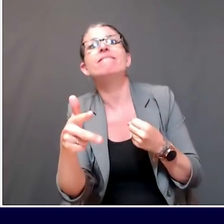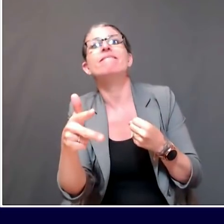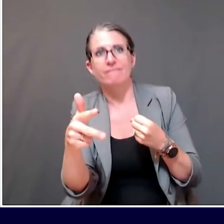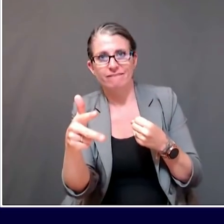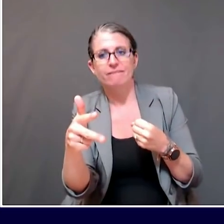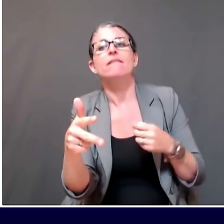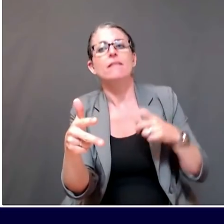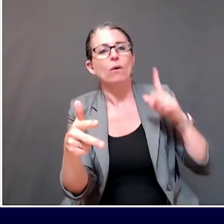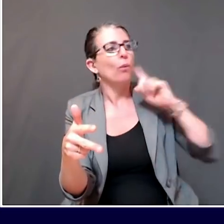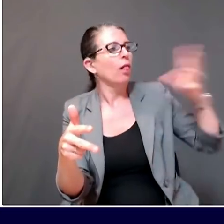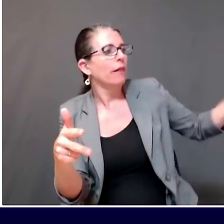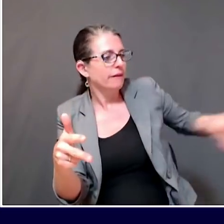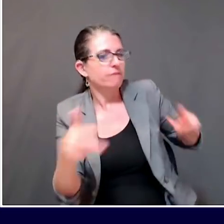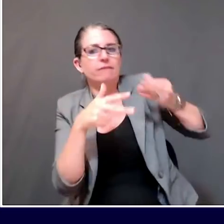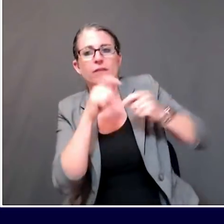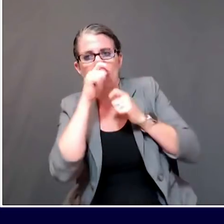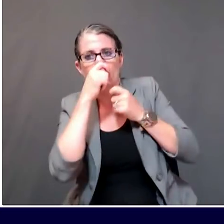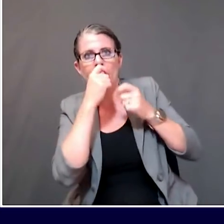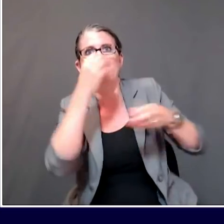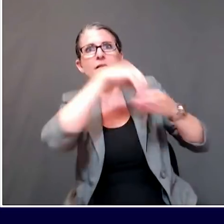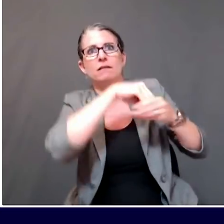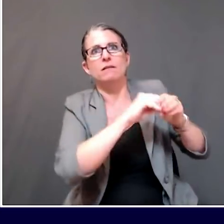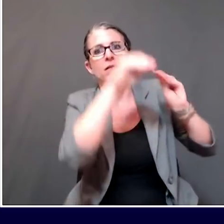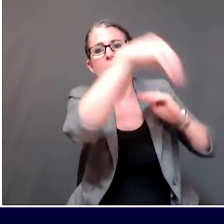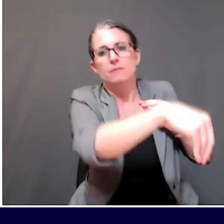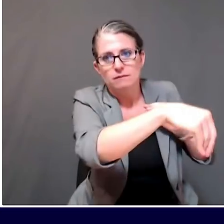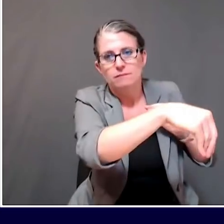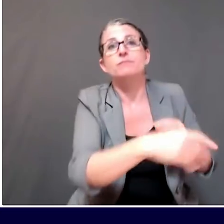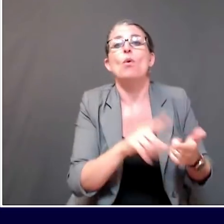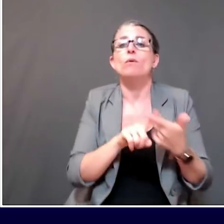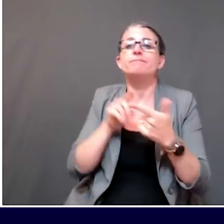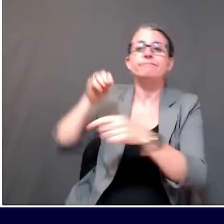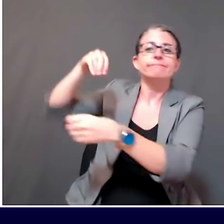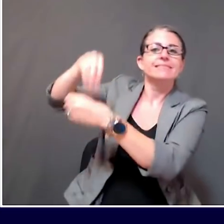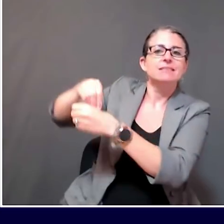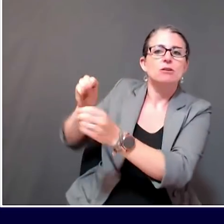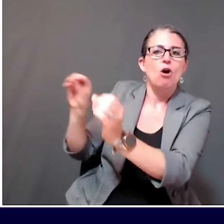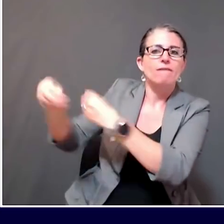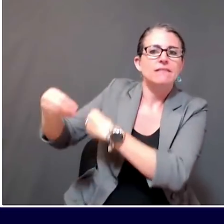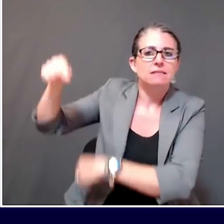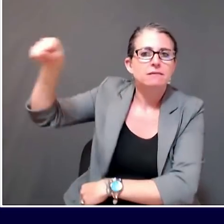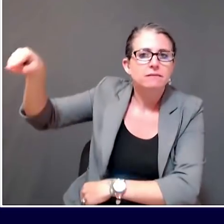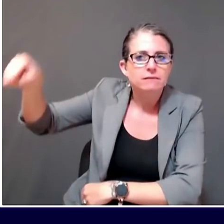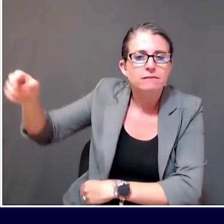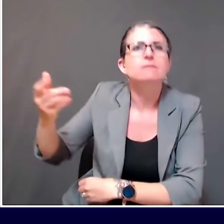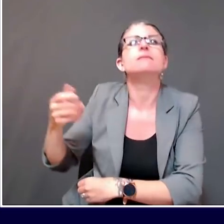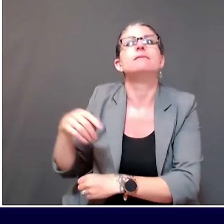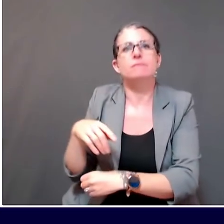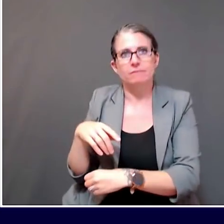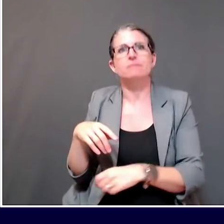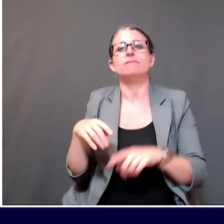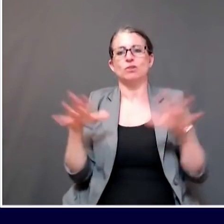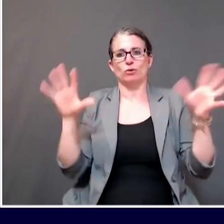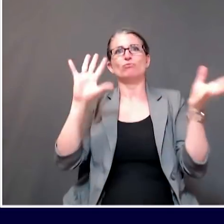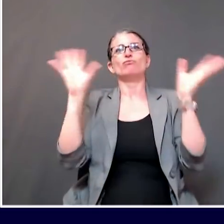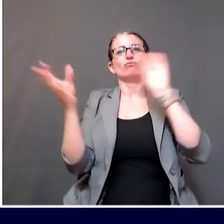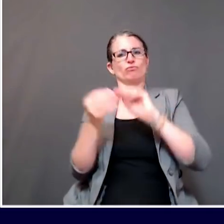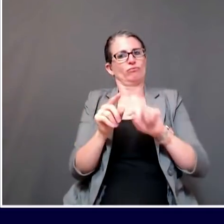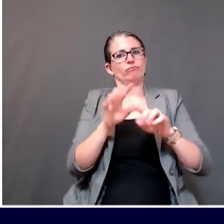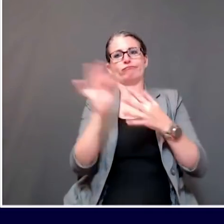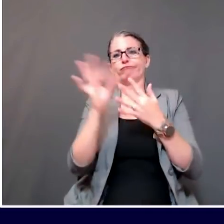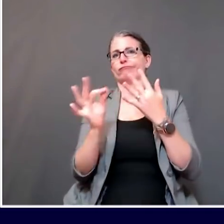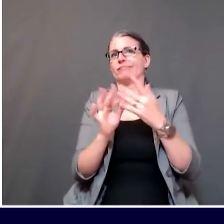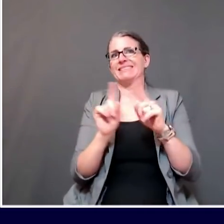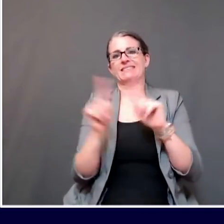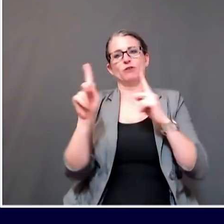online. The swab and send sites will help people take advantage of the Mills administration's vast expansion of